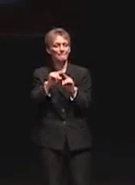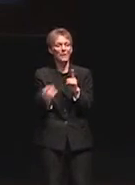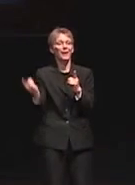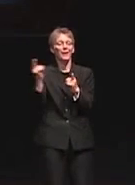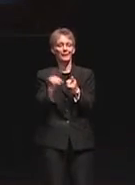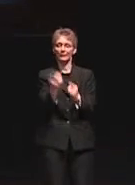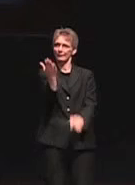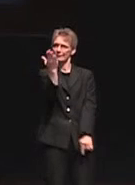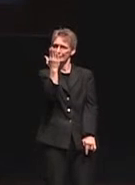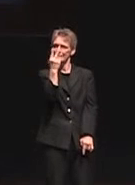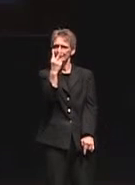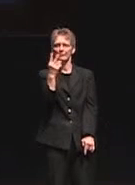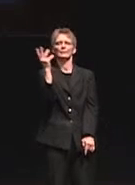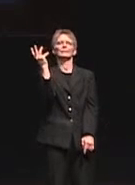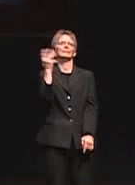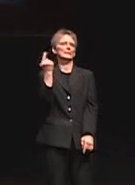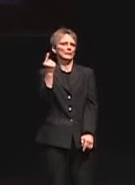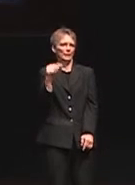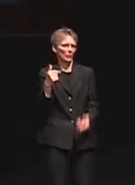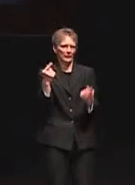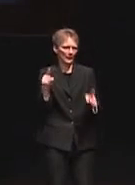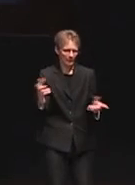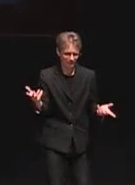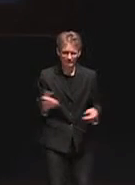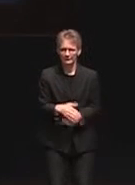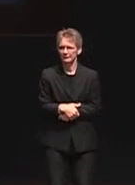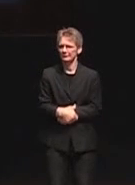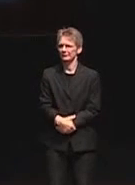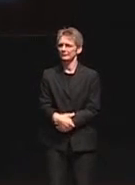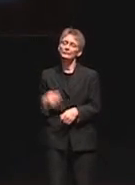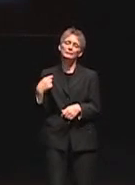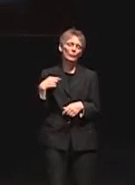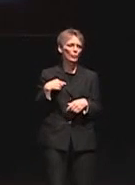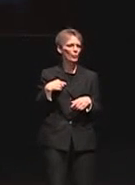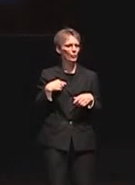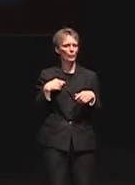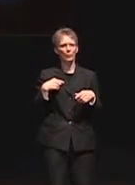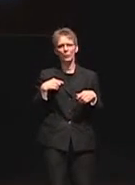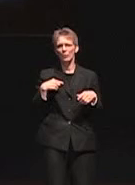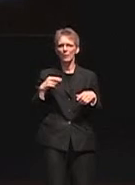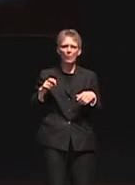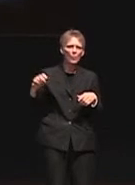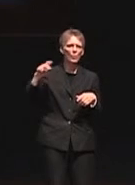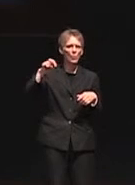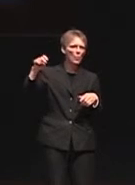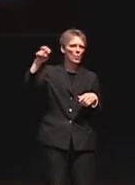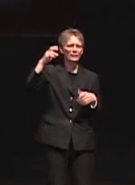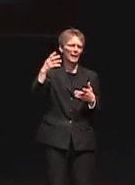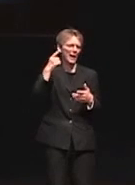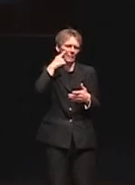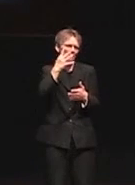know, something else happens. And we were walking up and down this thing for about 4 hours, and it was one of the